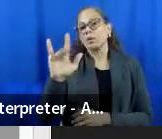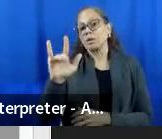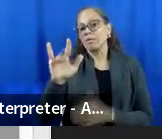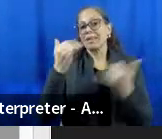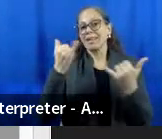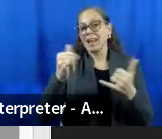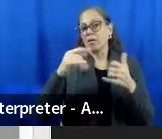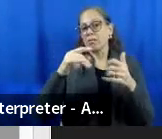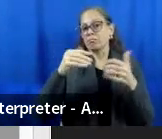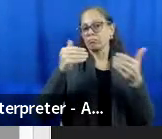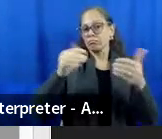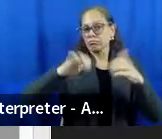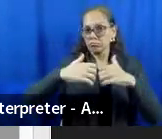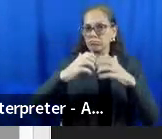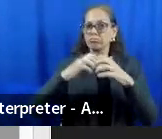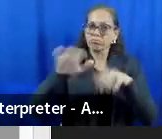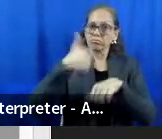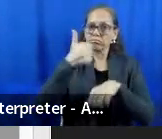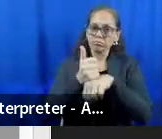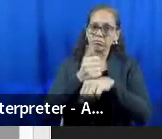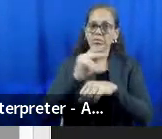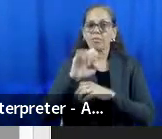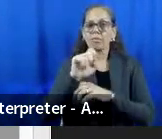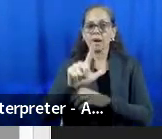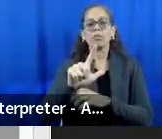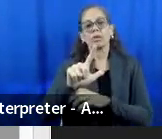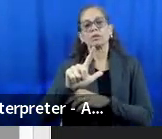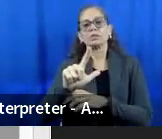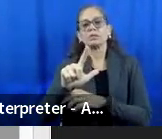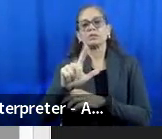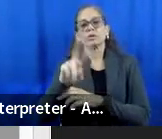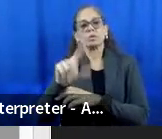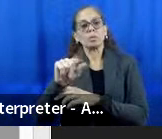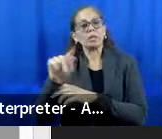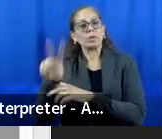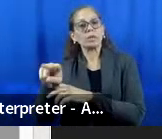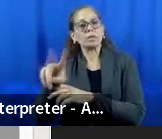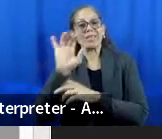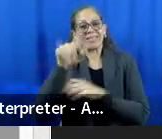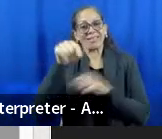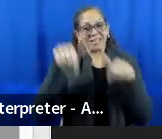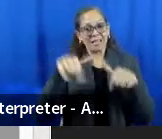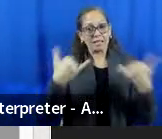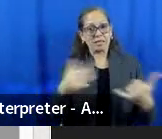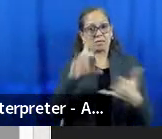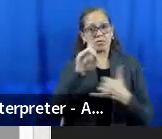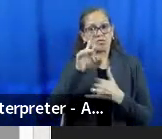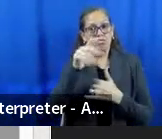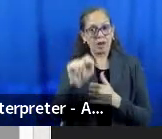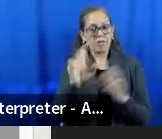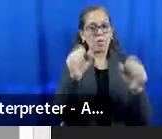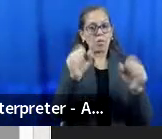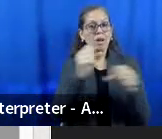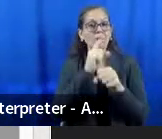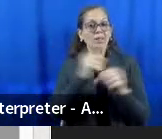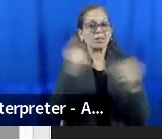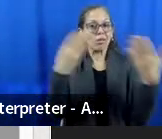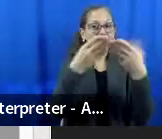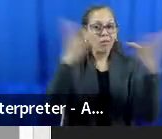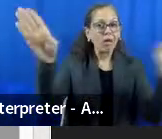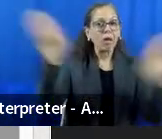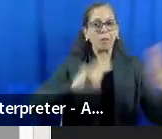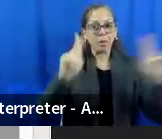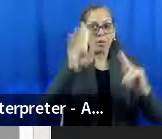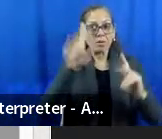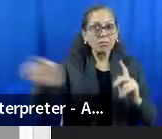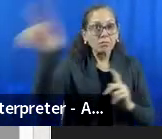an April 1st launch of the fully functional new data tool. In this draft phase, we want to make sure that we're hearing from a broad range of New Yorkers